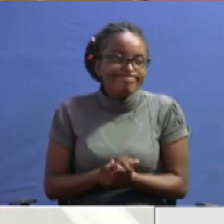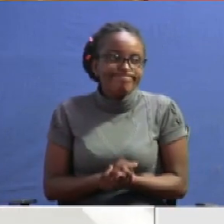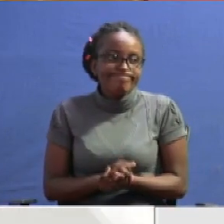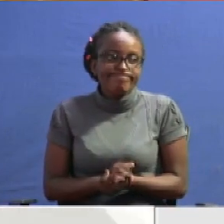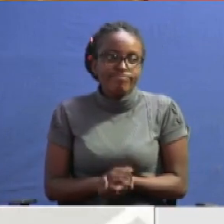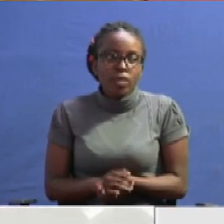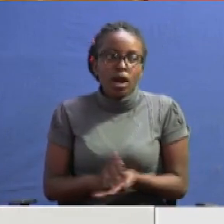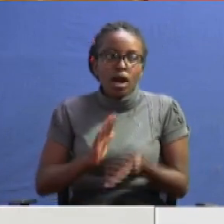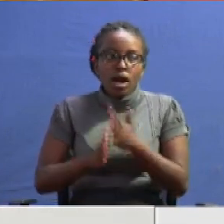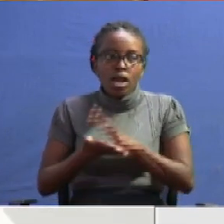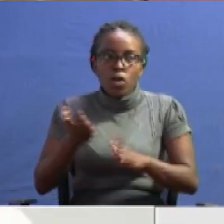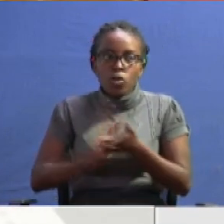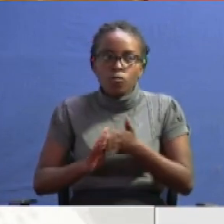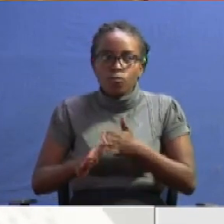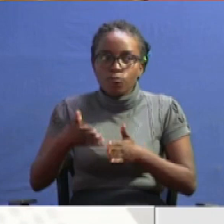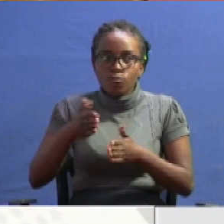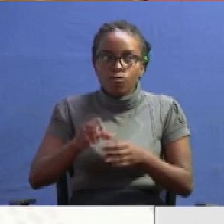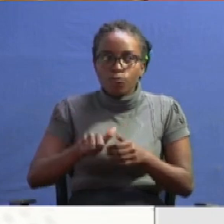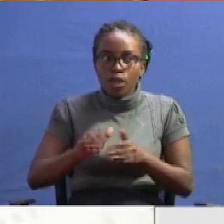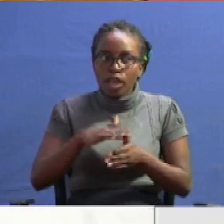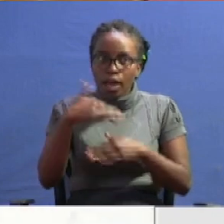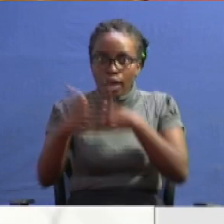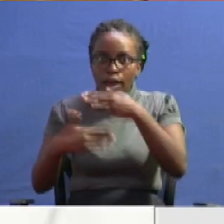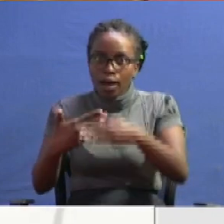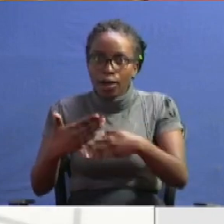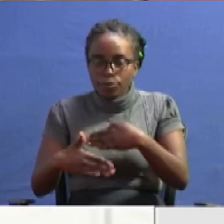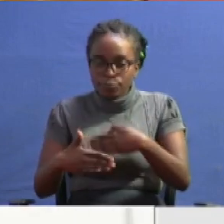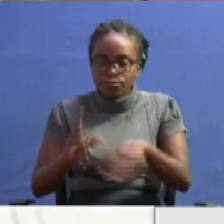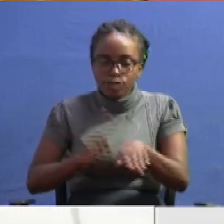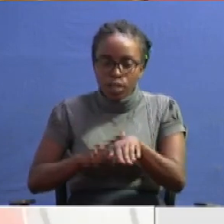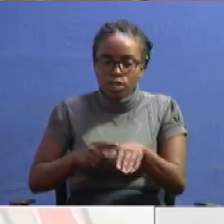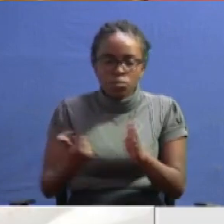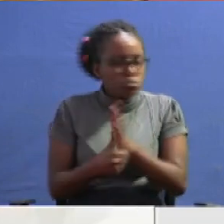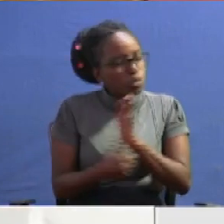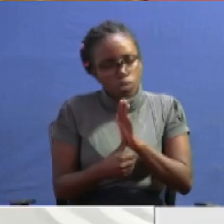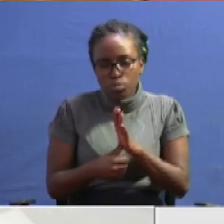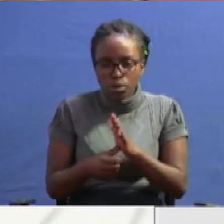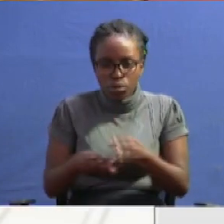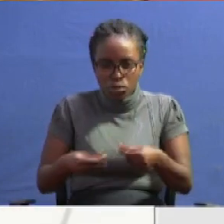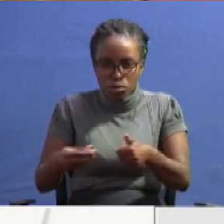Even after the parliamentary select committee appointed to examine the issue of fake fertilizer distribution,